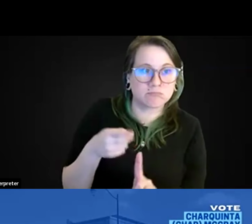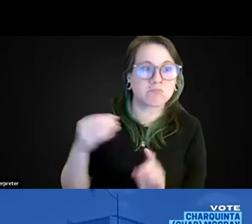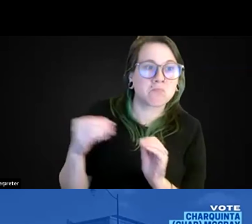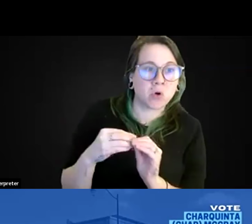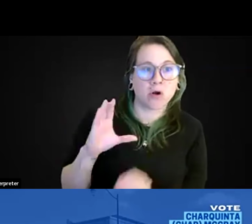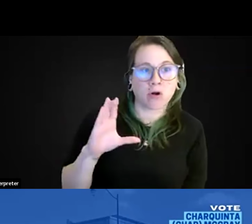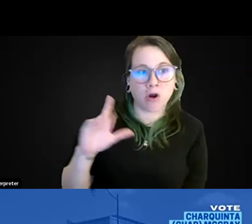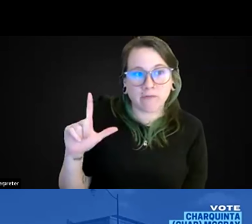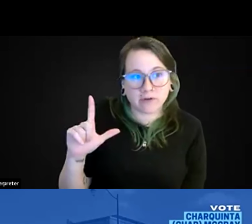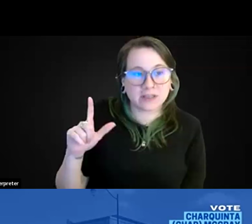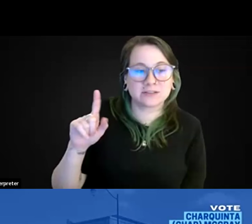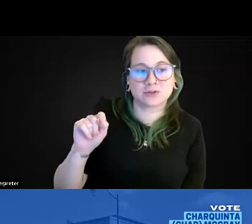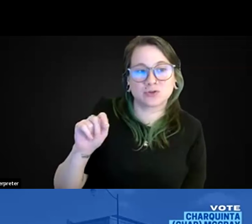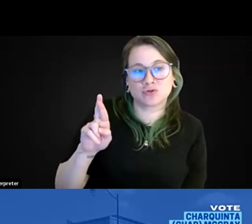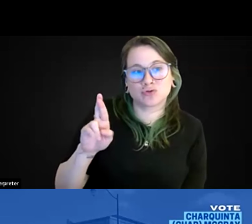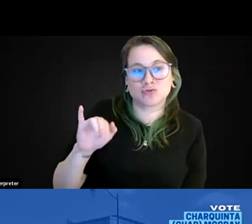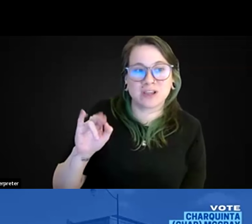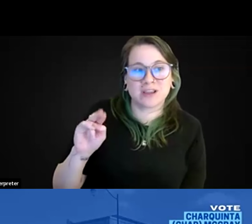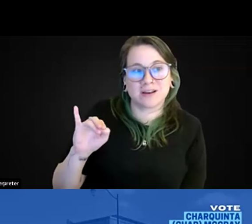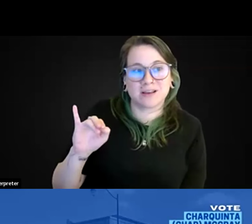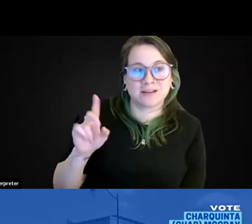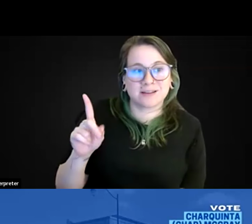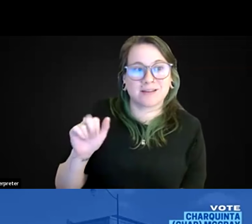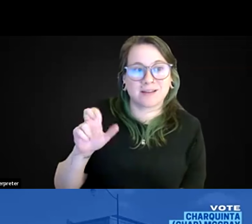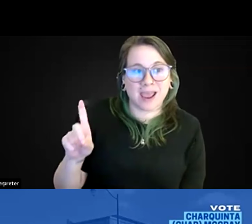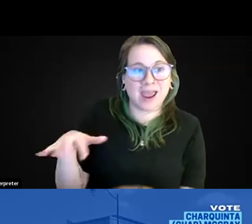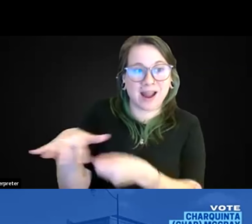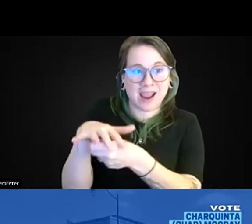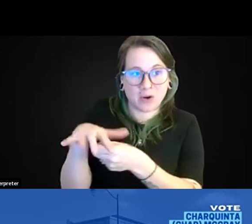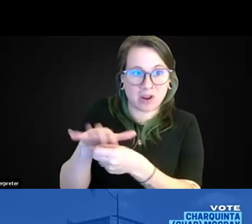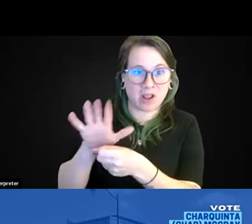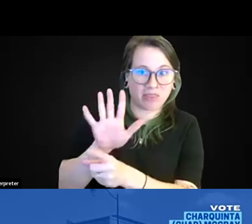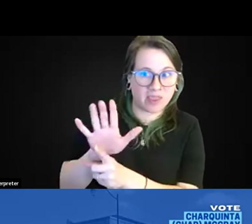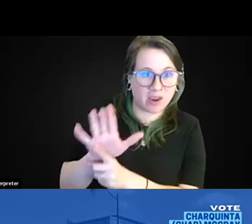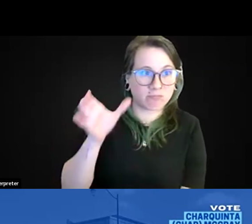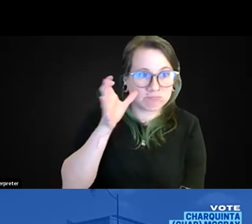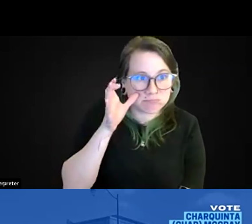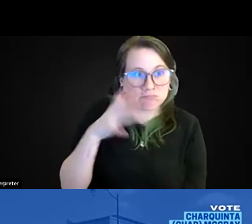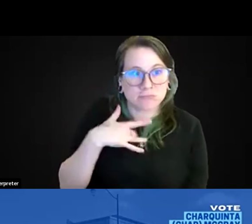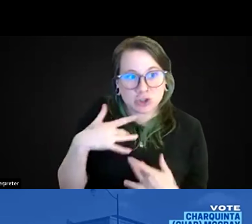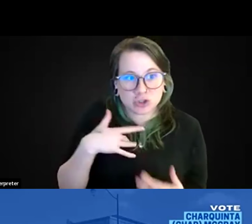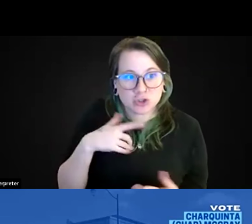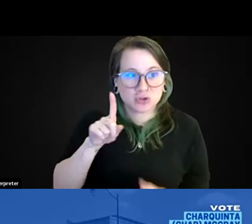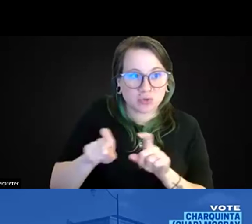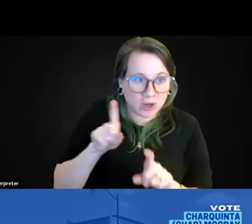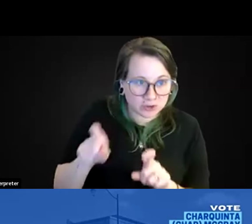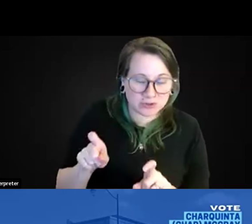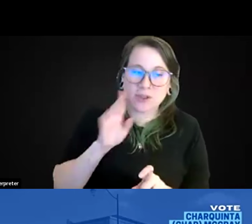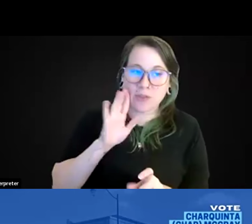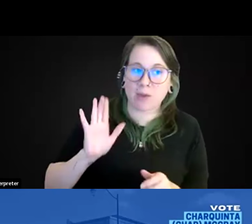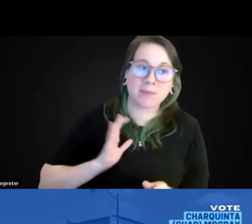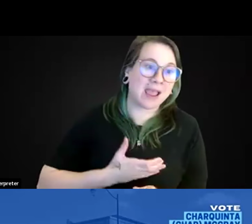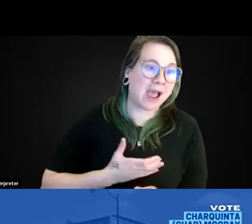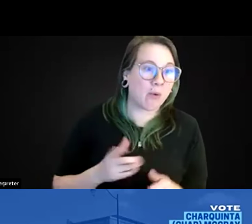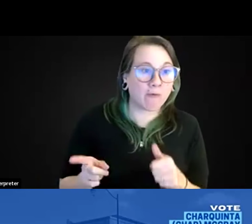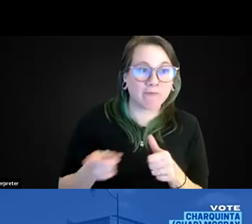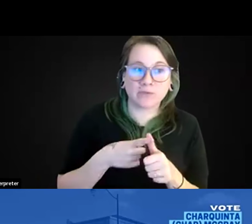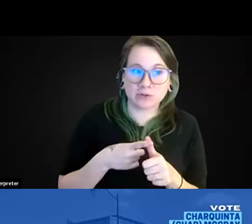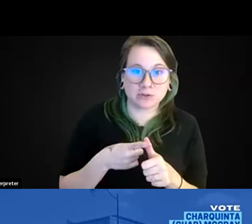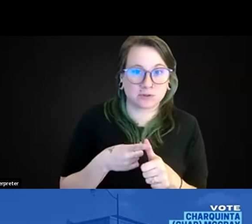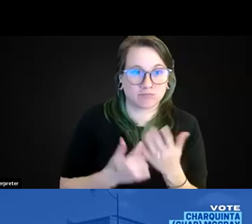Carver, Langston, and Trinidad residents wanting to hear your voice, wanting to hear your concerns, wanting to hear your questions. So that'll be our first and foremost,